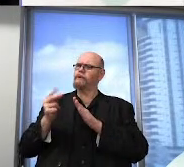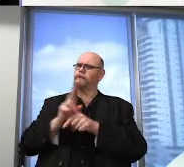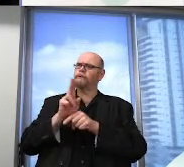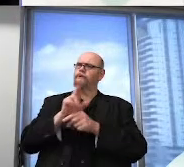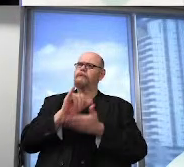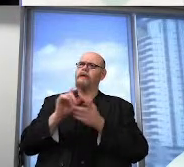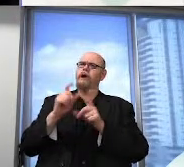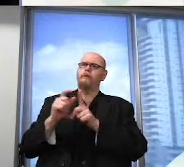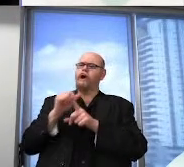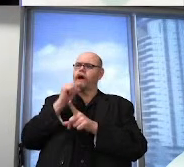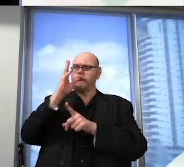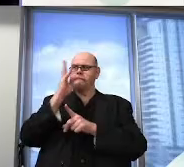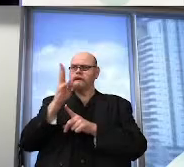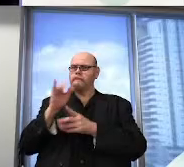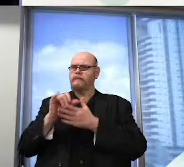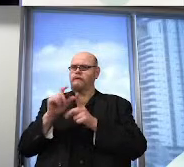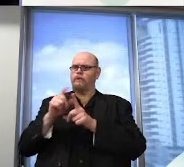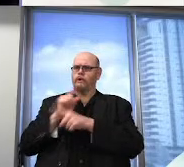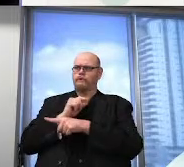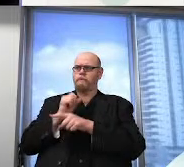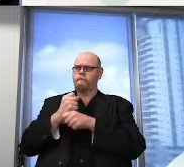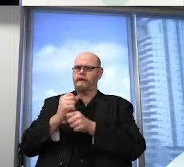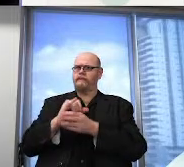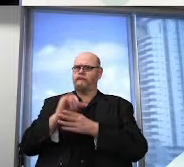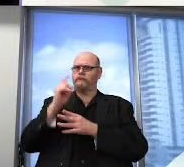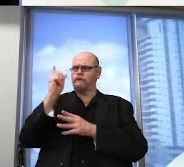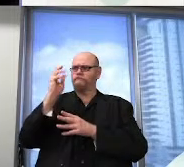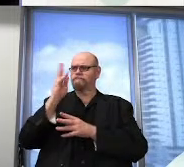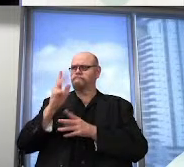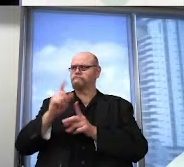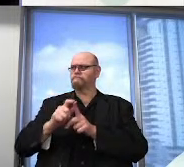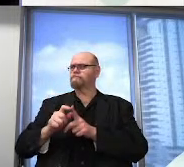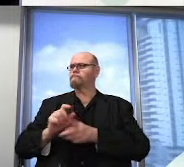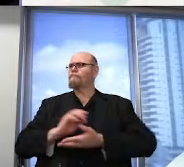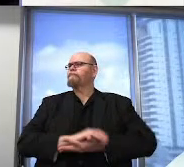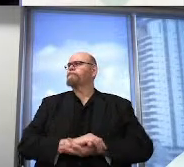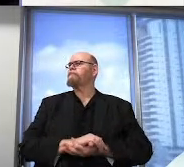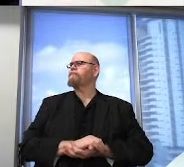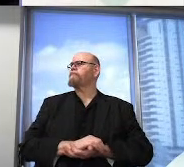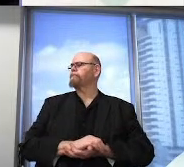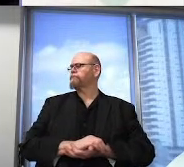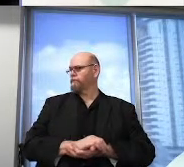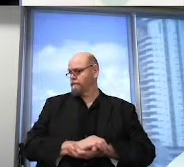mean when you use that word? Because I didn't make it up. You did, I think. Go ahead.